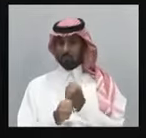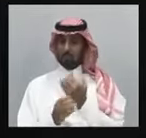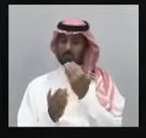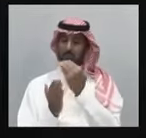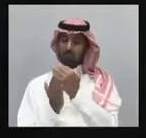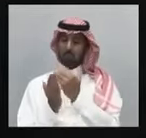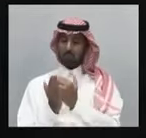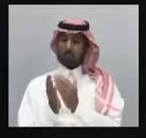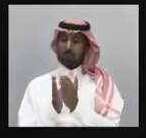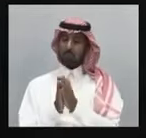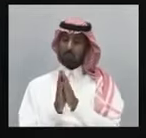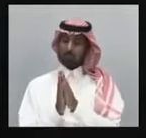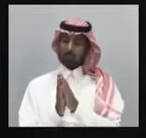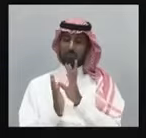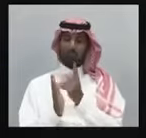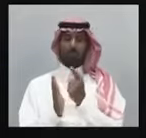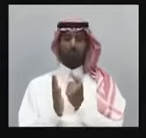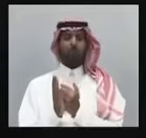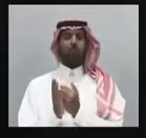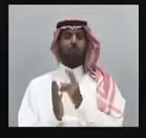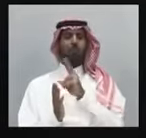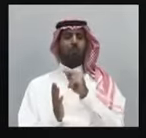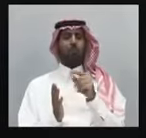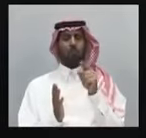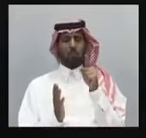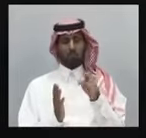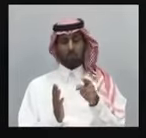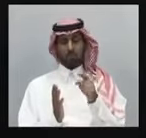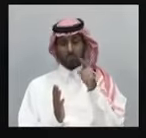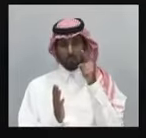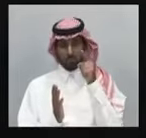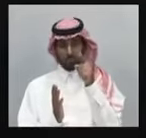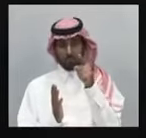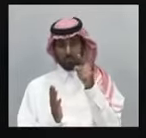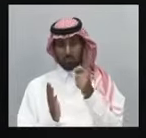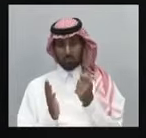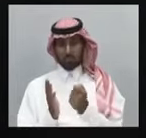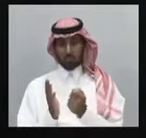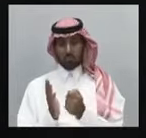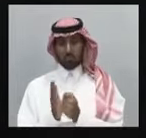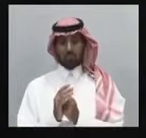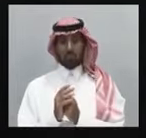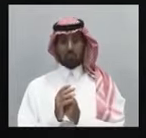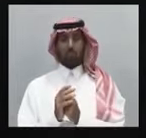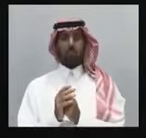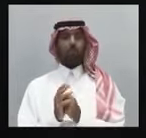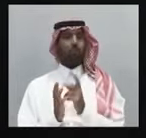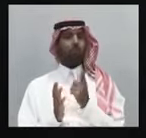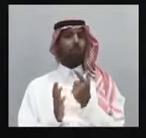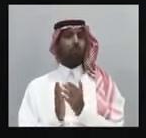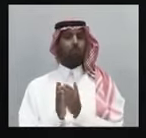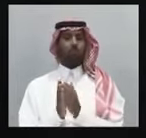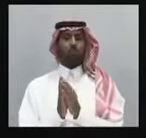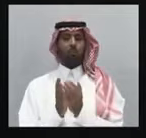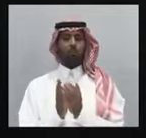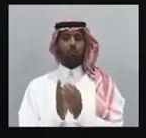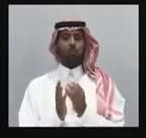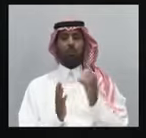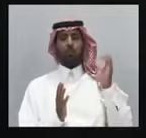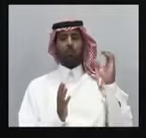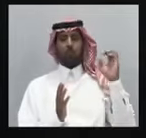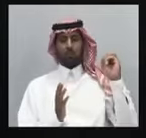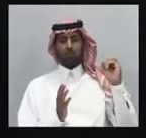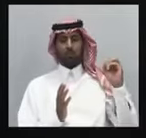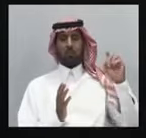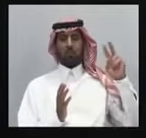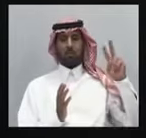a resume, this time you will write your own cover letter. What is a cover letter? You will get to